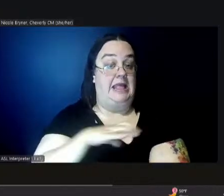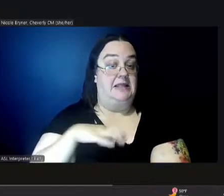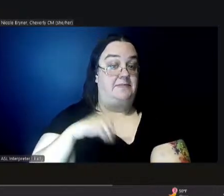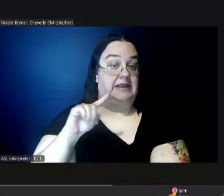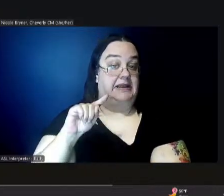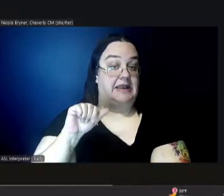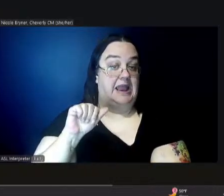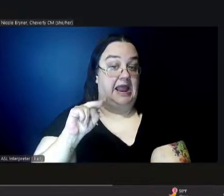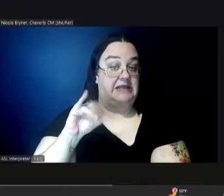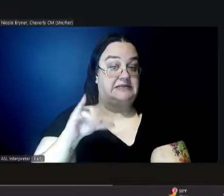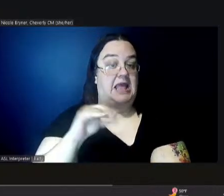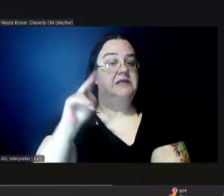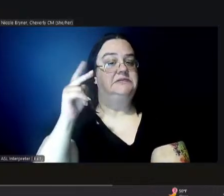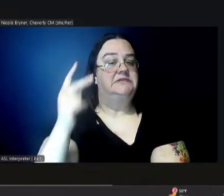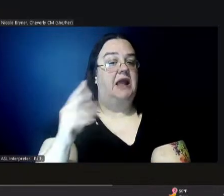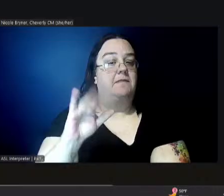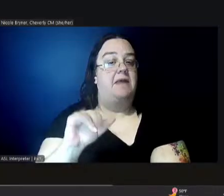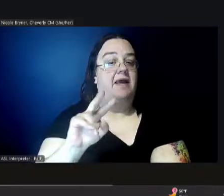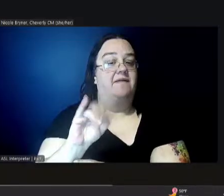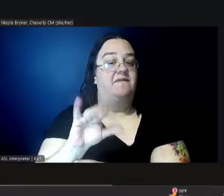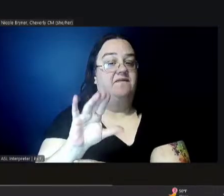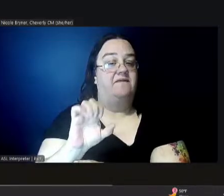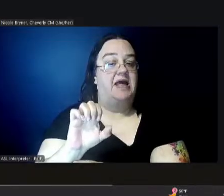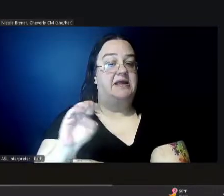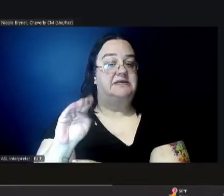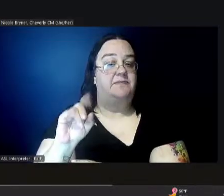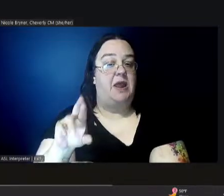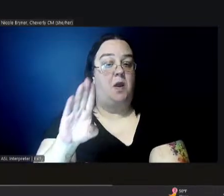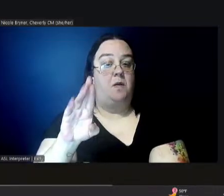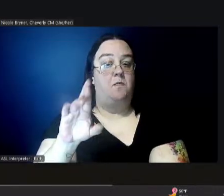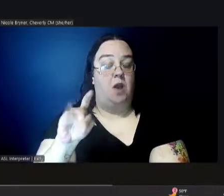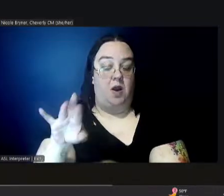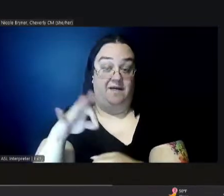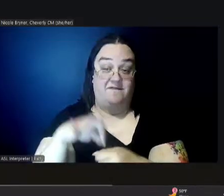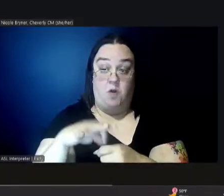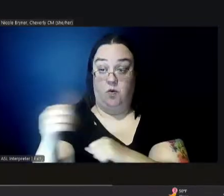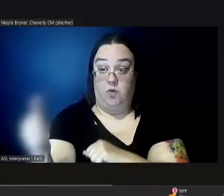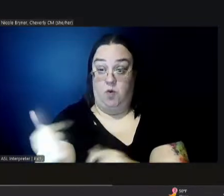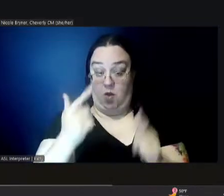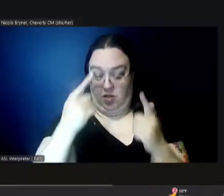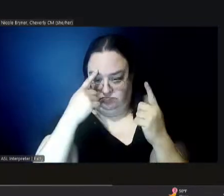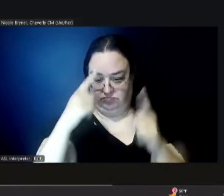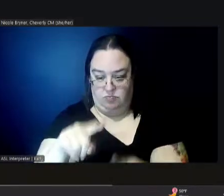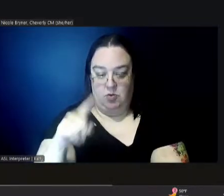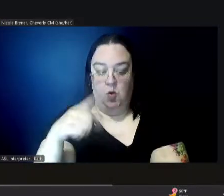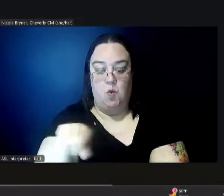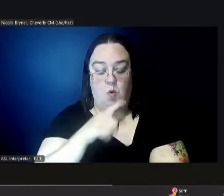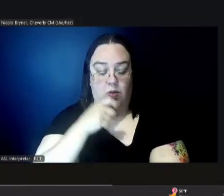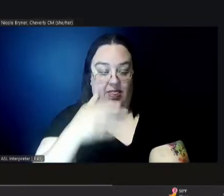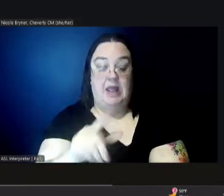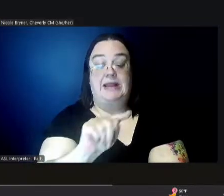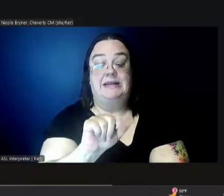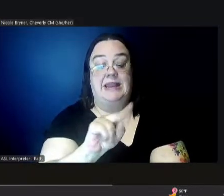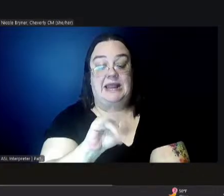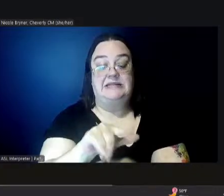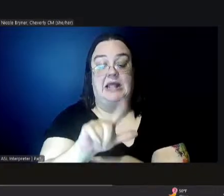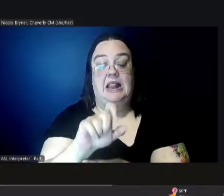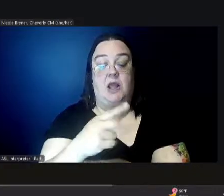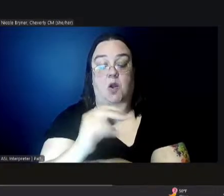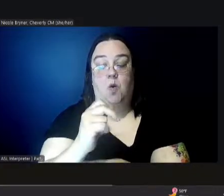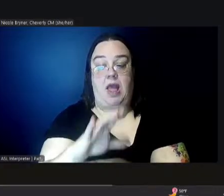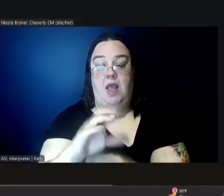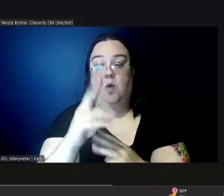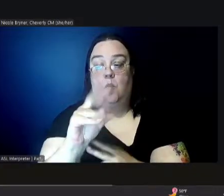by Vice Mayor Briner. Vote was unanimous by those present: Tanzi, LeGloahec, Wade, Fry,